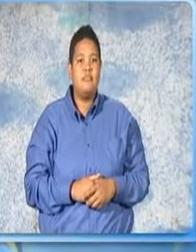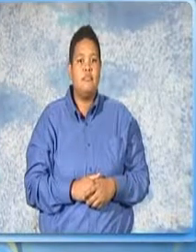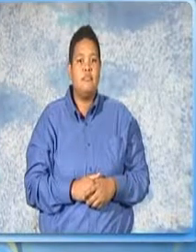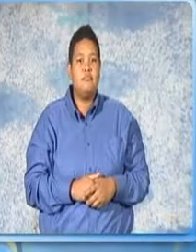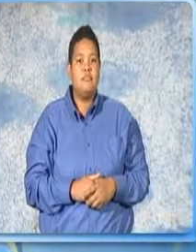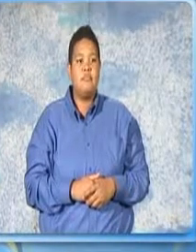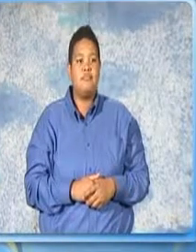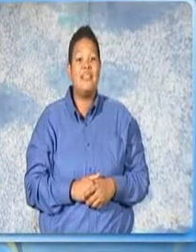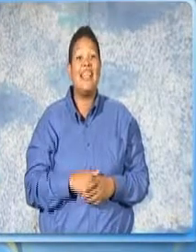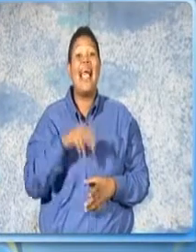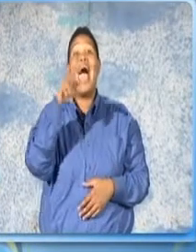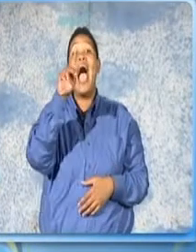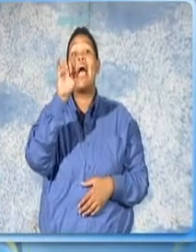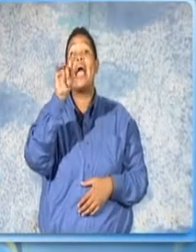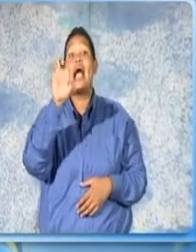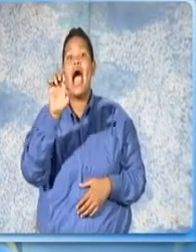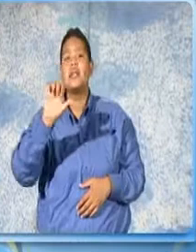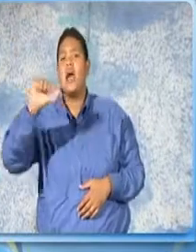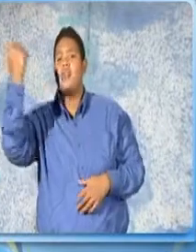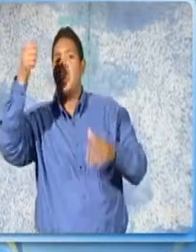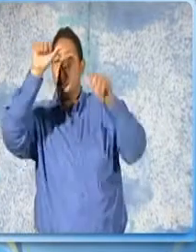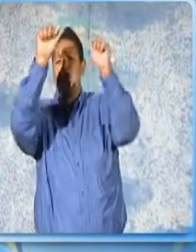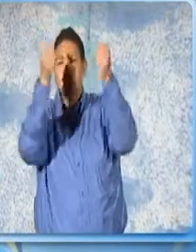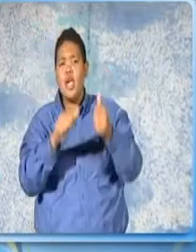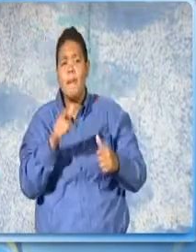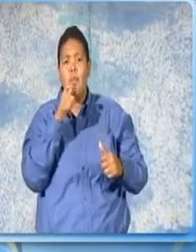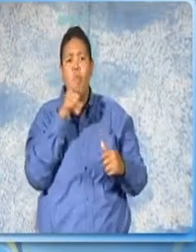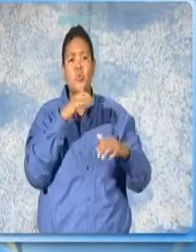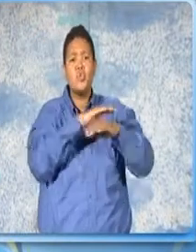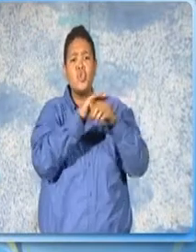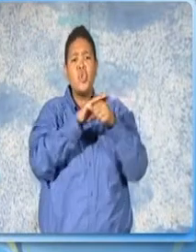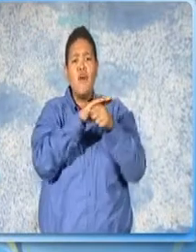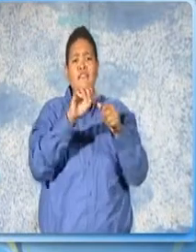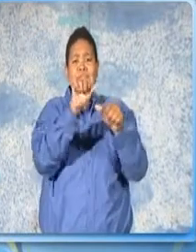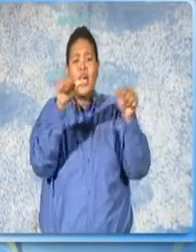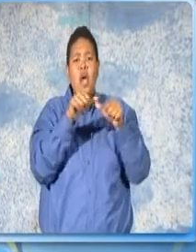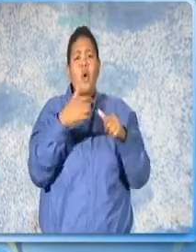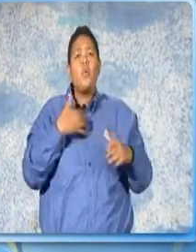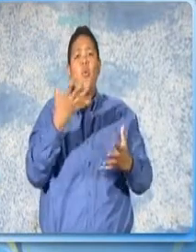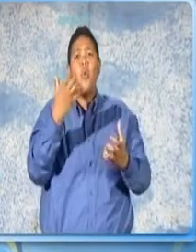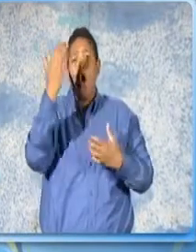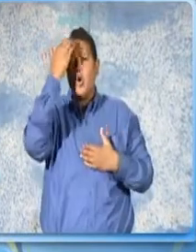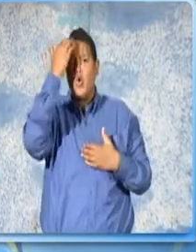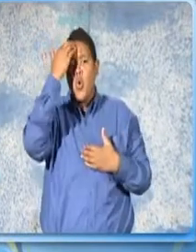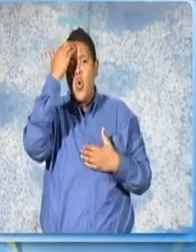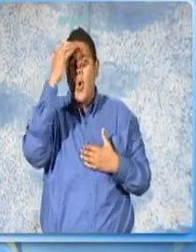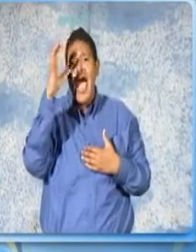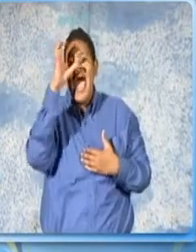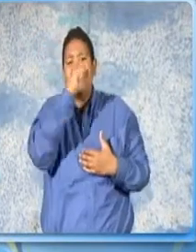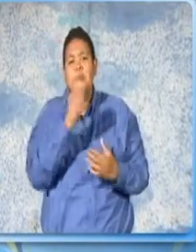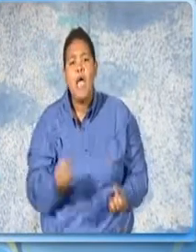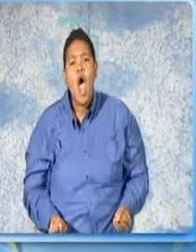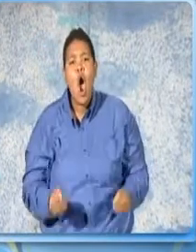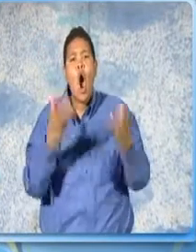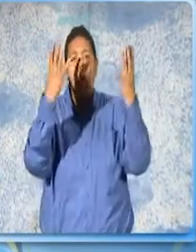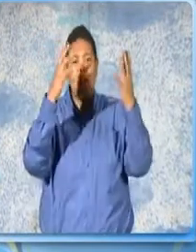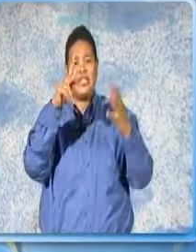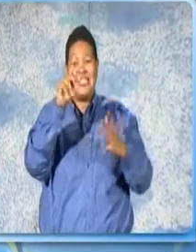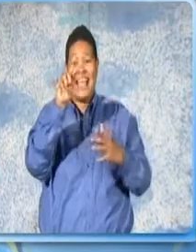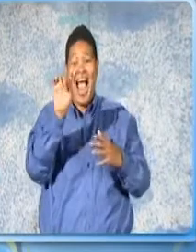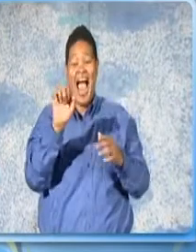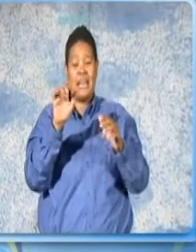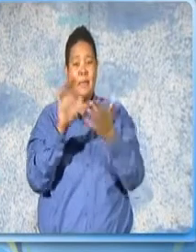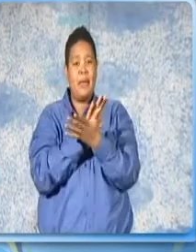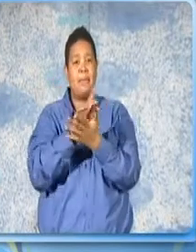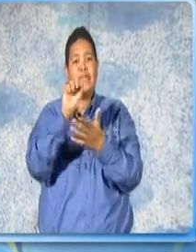A kite is another shape whose surface area we might be interested in knowing to estimate how much kite paper is needed to